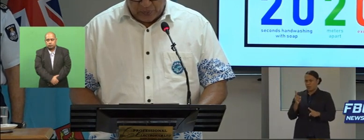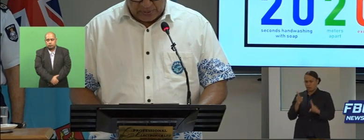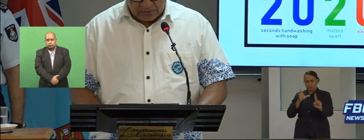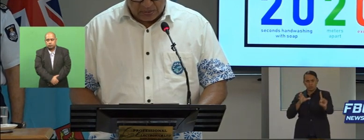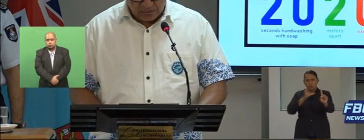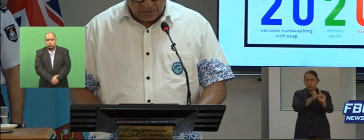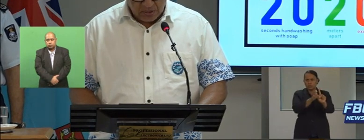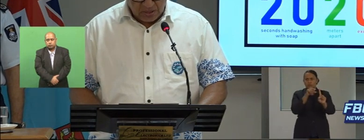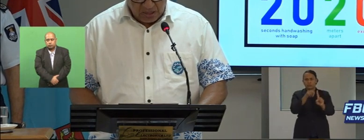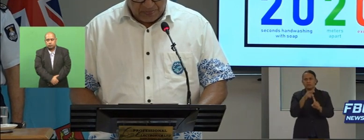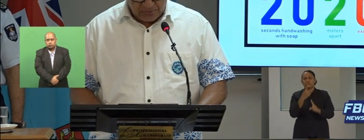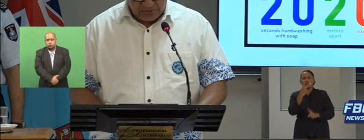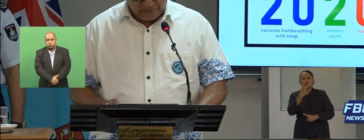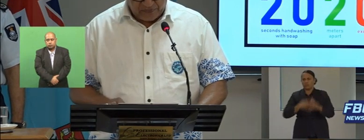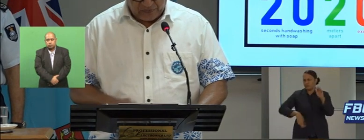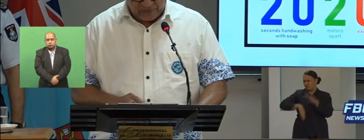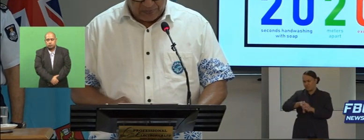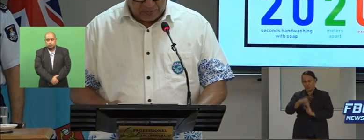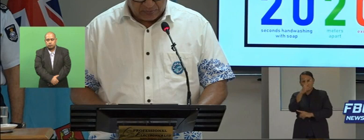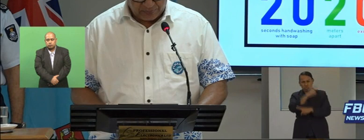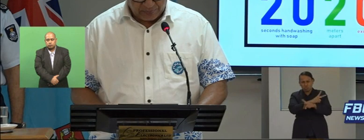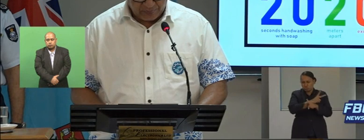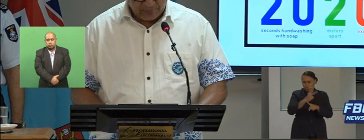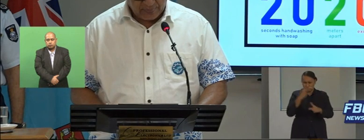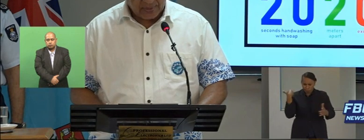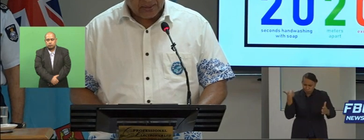full weeks, up until the 5th of April.